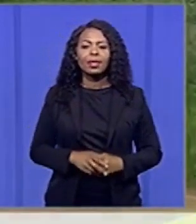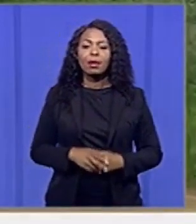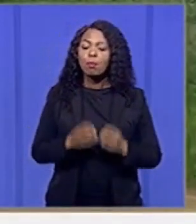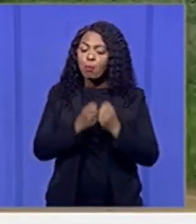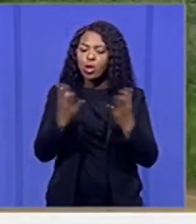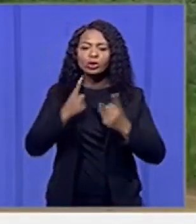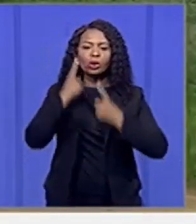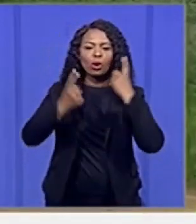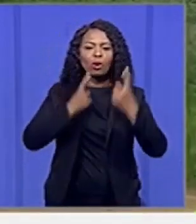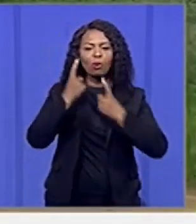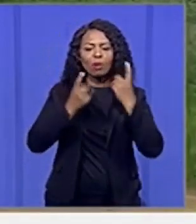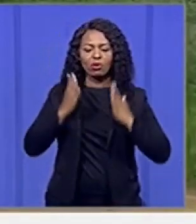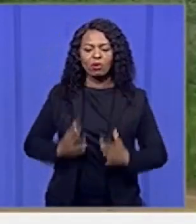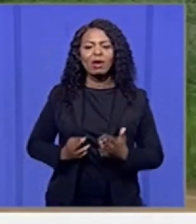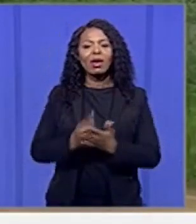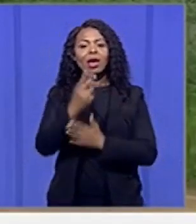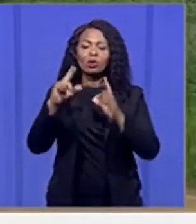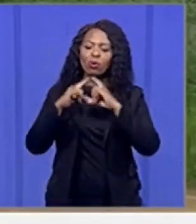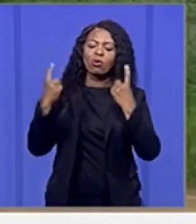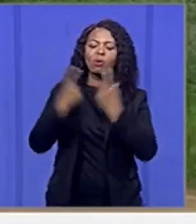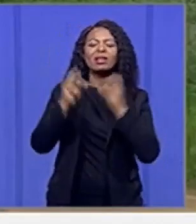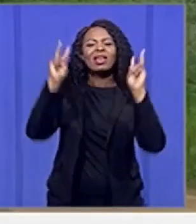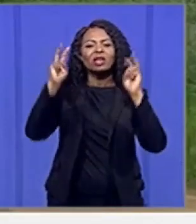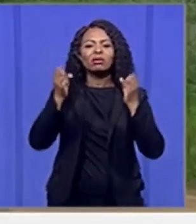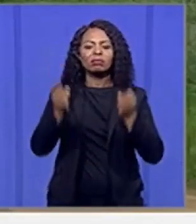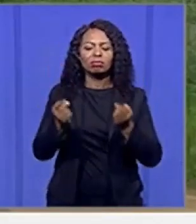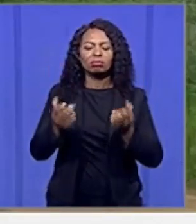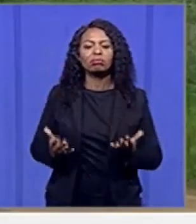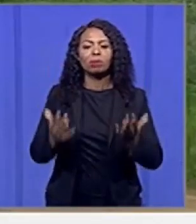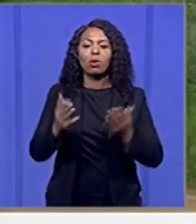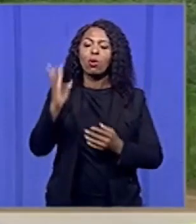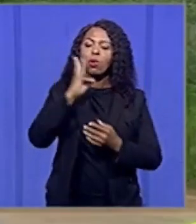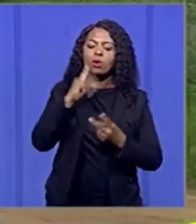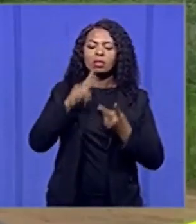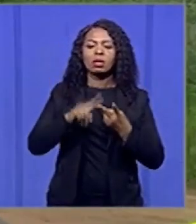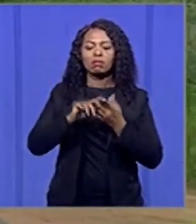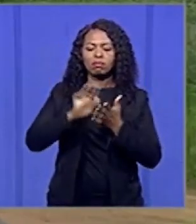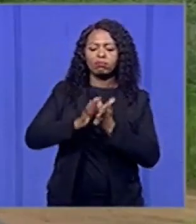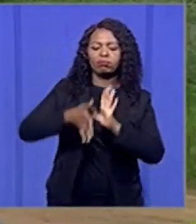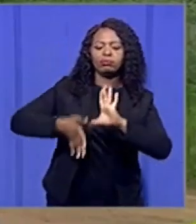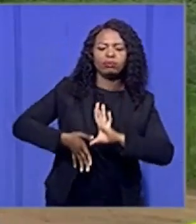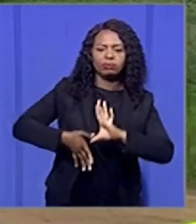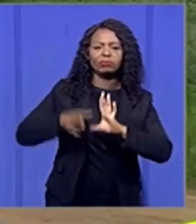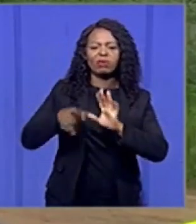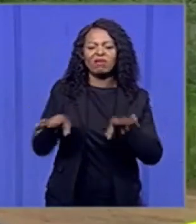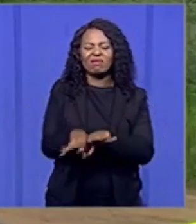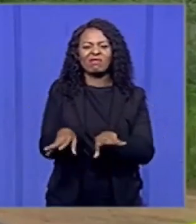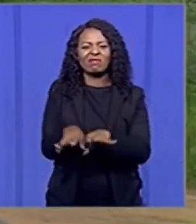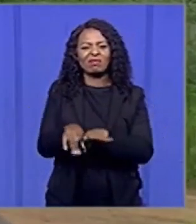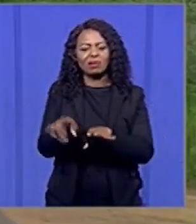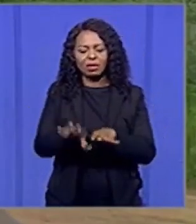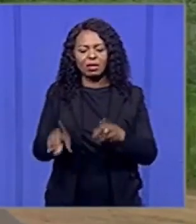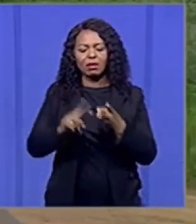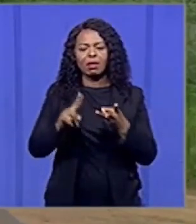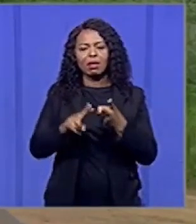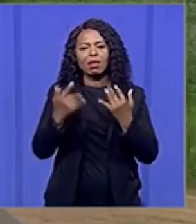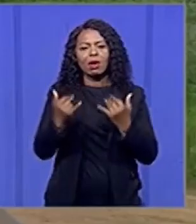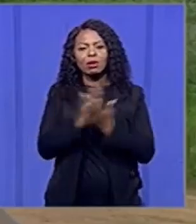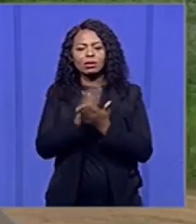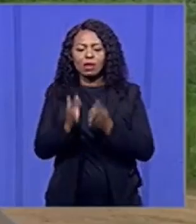as the Human Rights Commission relating to service delivery, in particular water and sanitation, and obviously without excluding issues of housing and